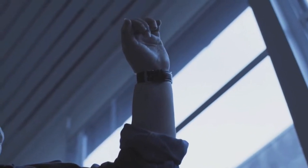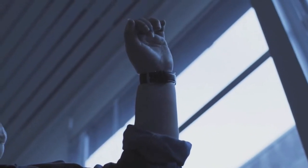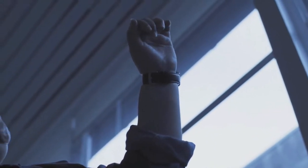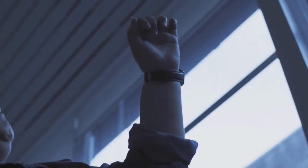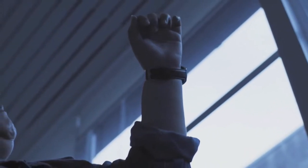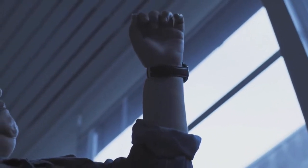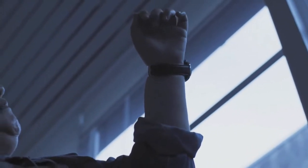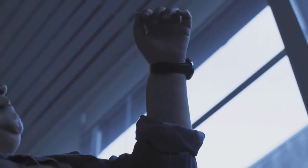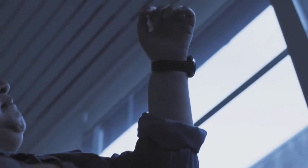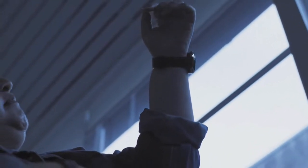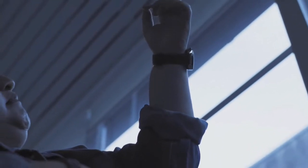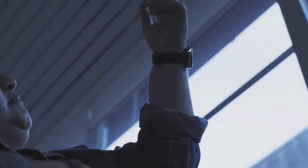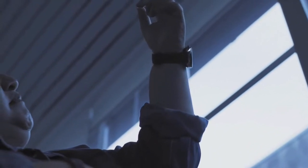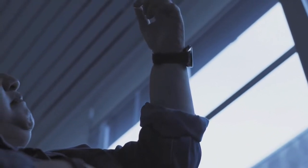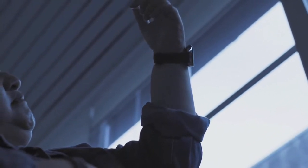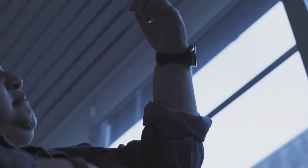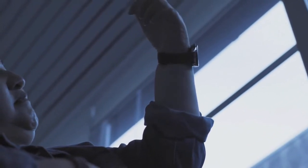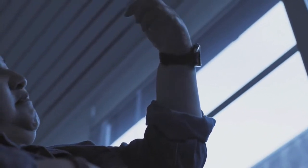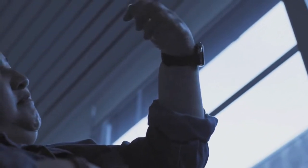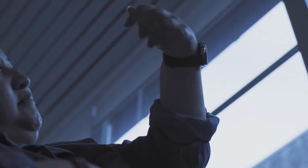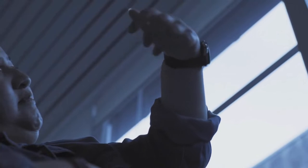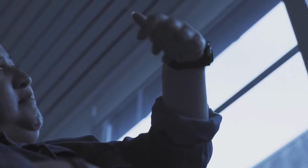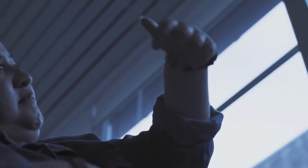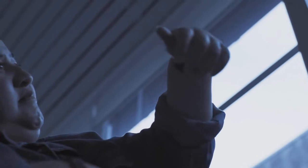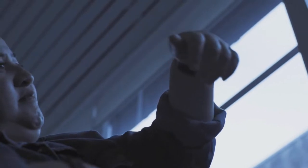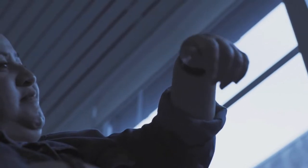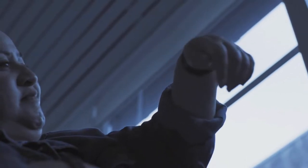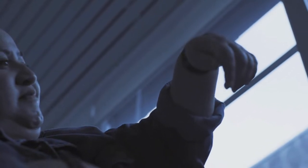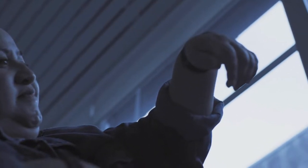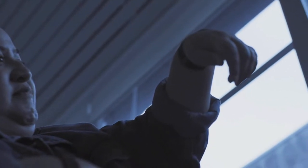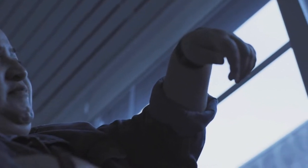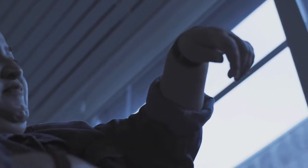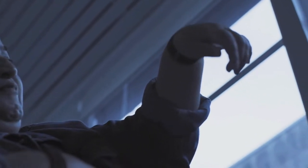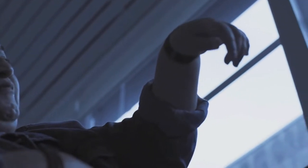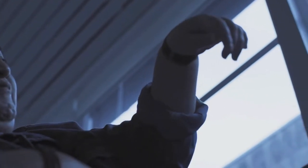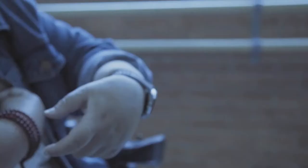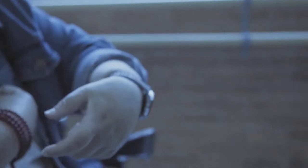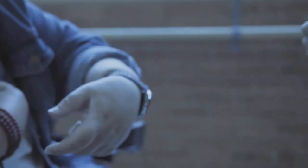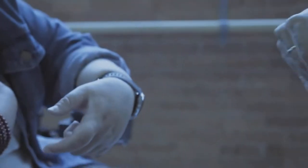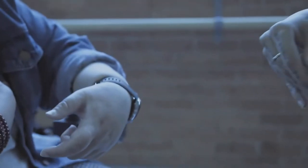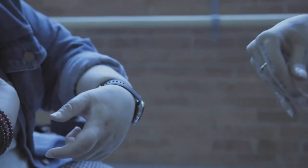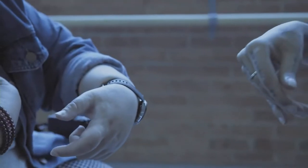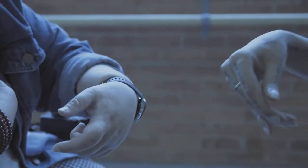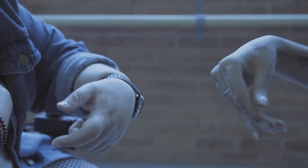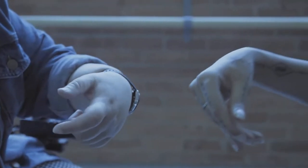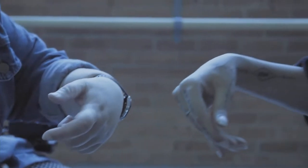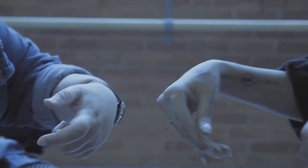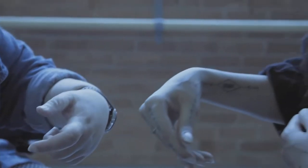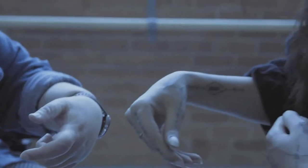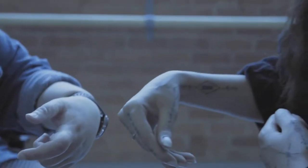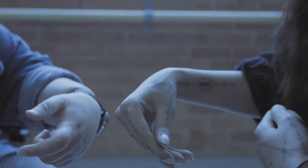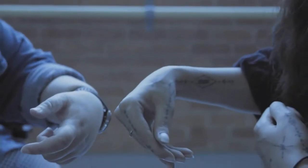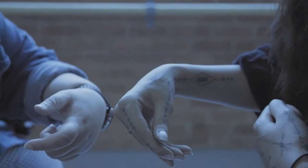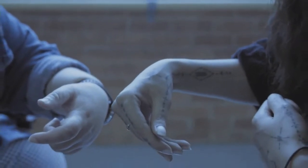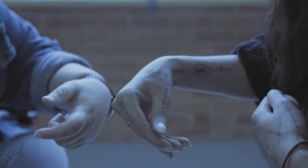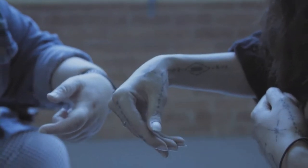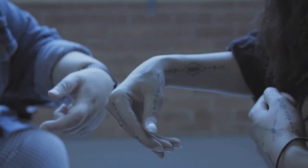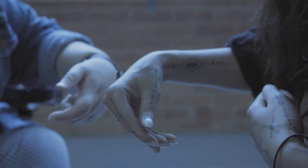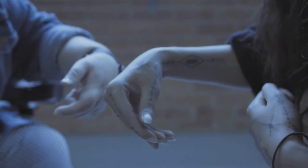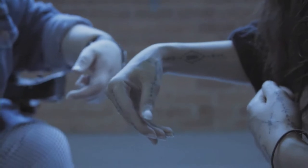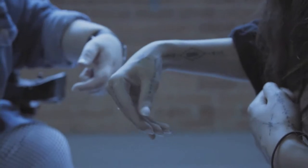it helps people to listen to our voices we just need people to understand our frustrations